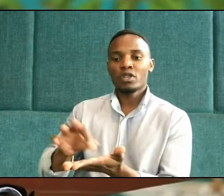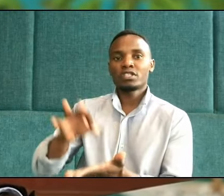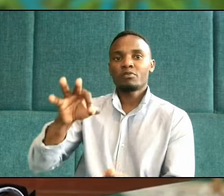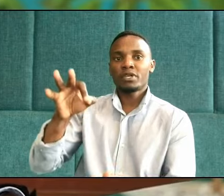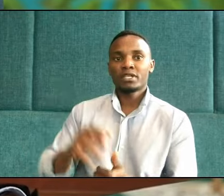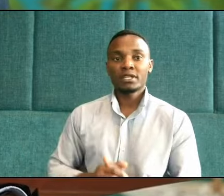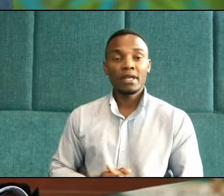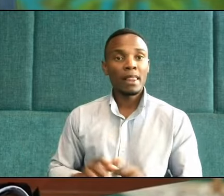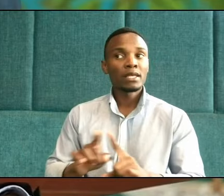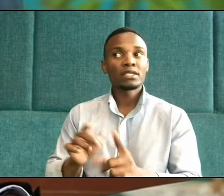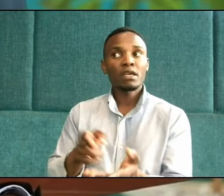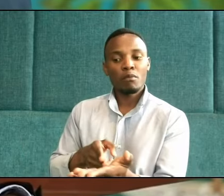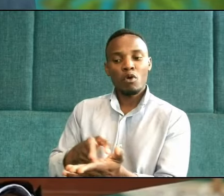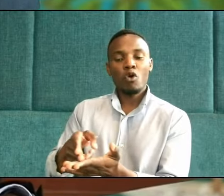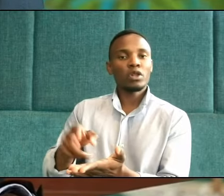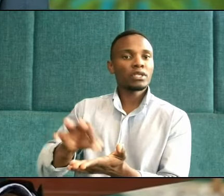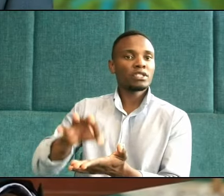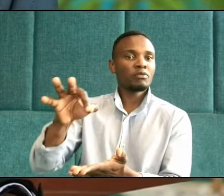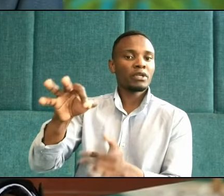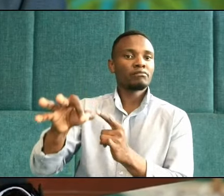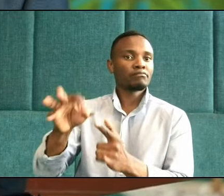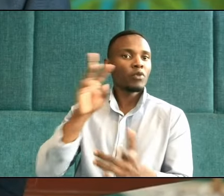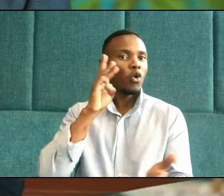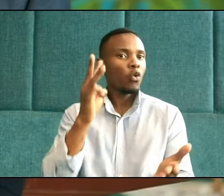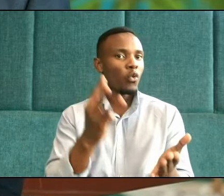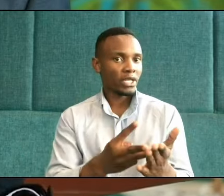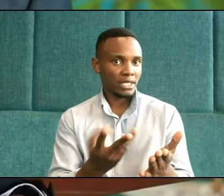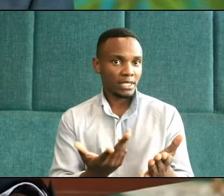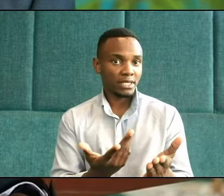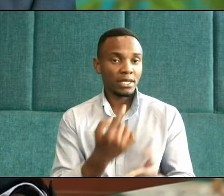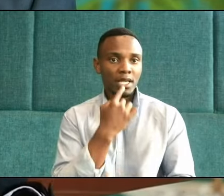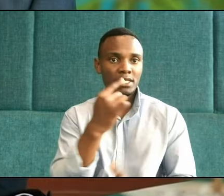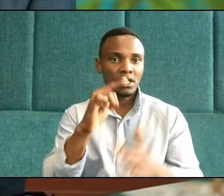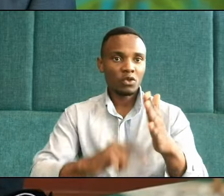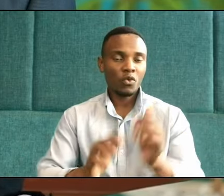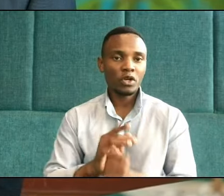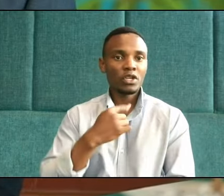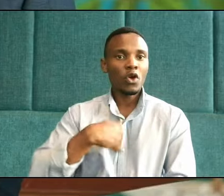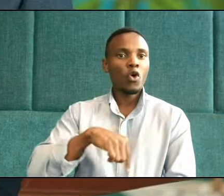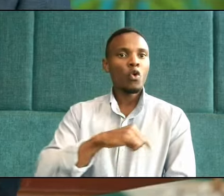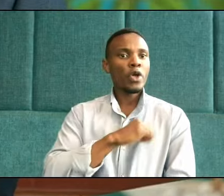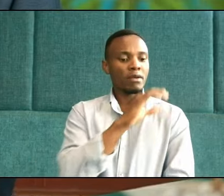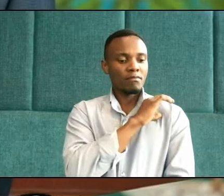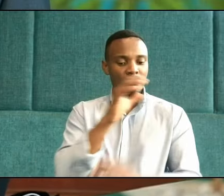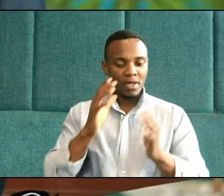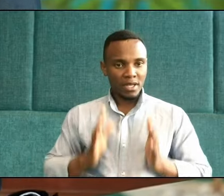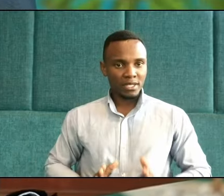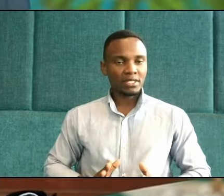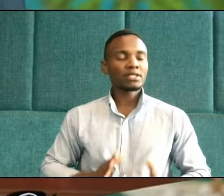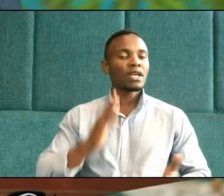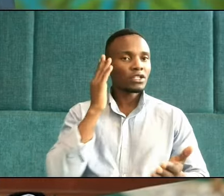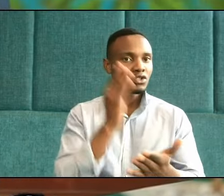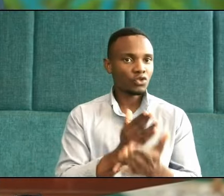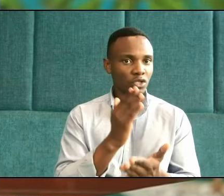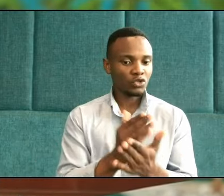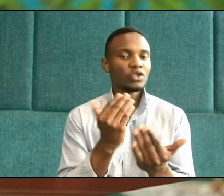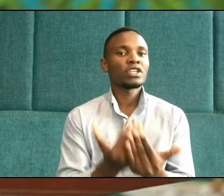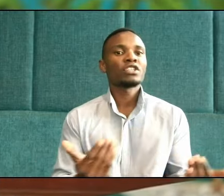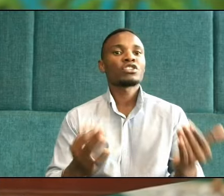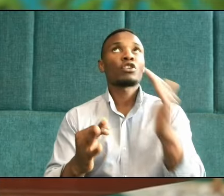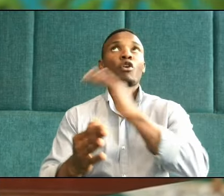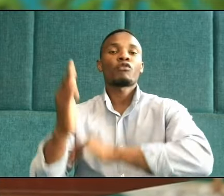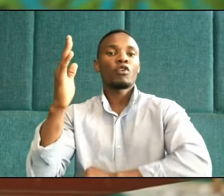The Holy Spirit bears witness that we as Christians are indeed God's children.